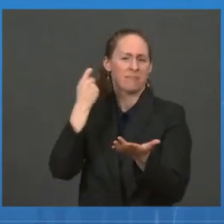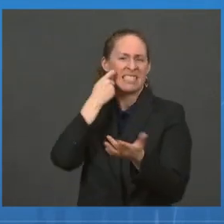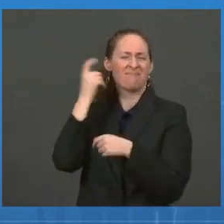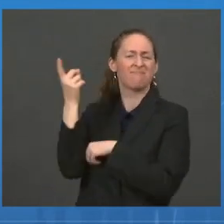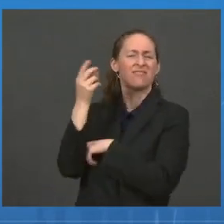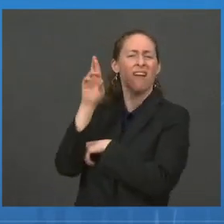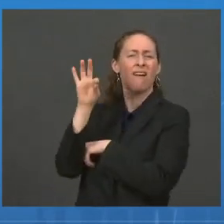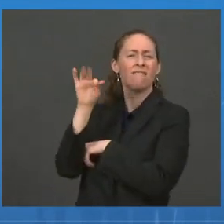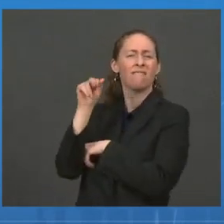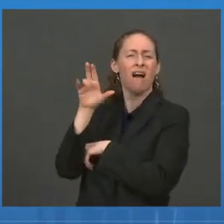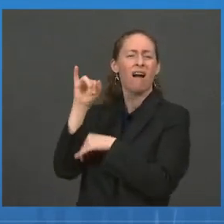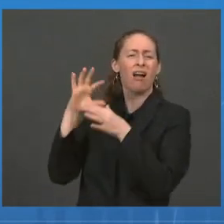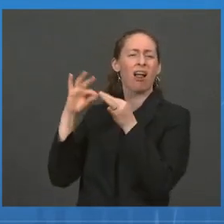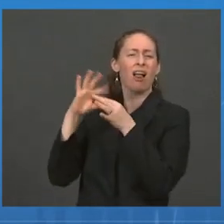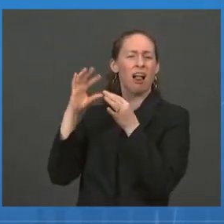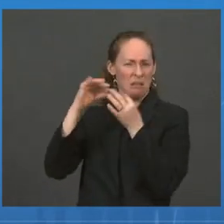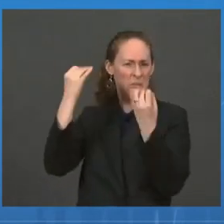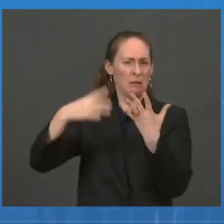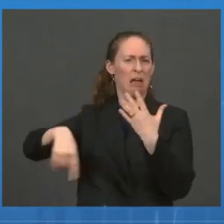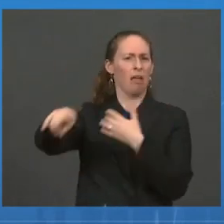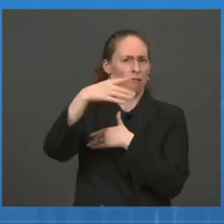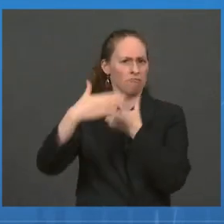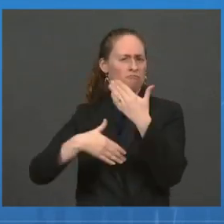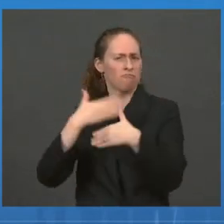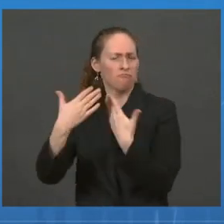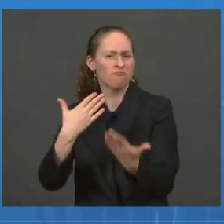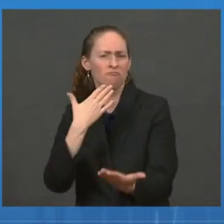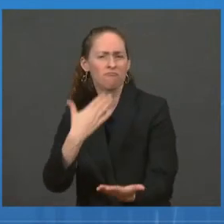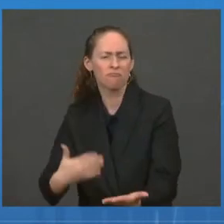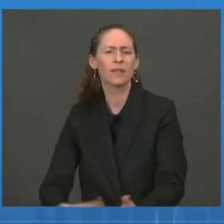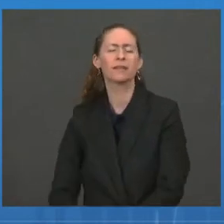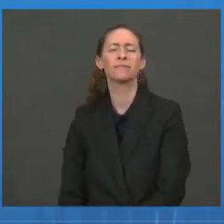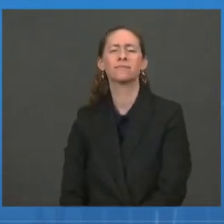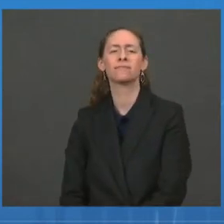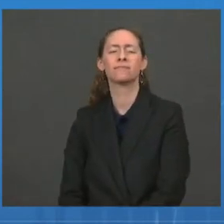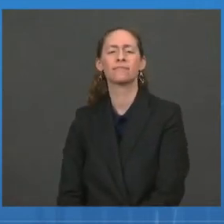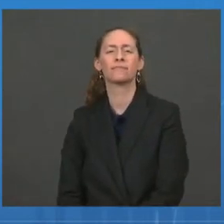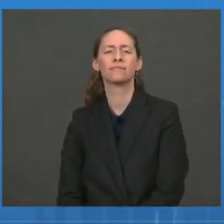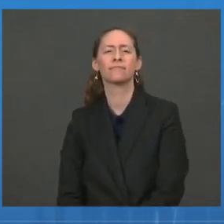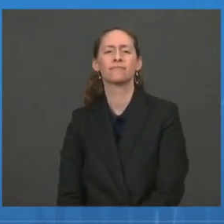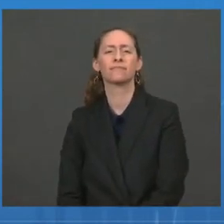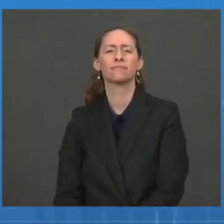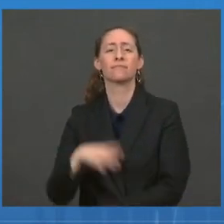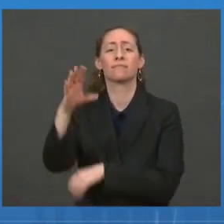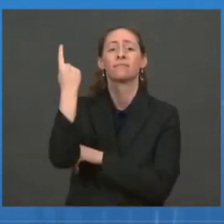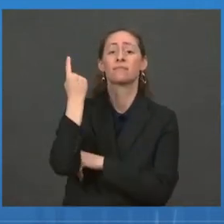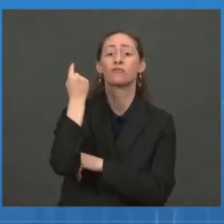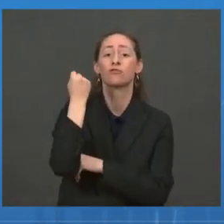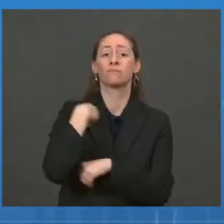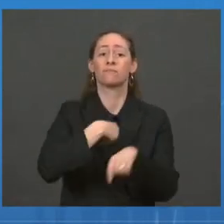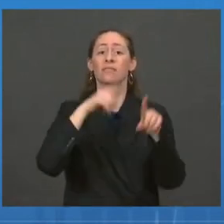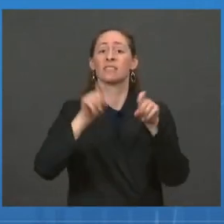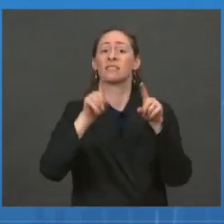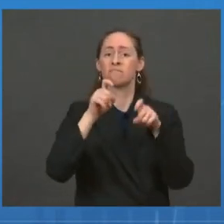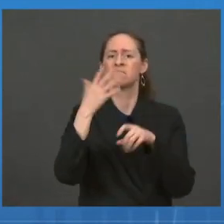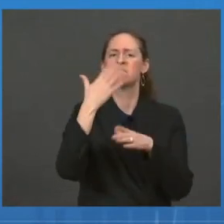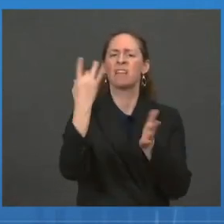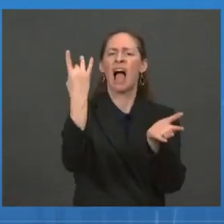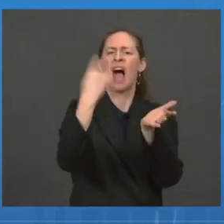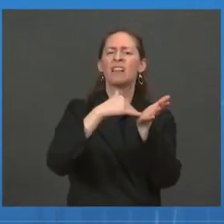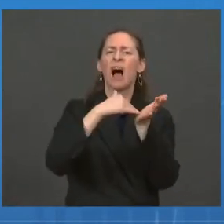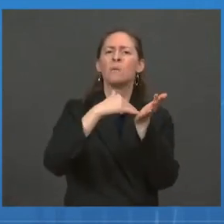were sequencing about 8 000 samples per week we have increased our genomic sequencing capability and we are now